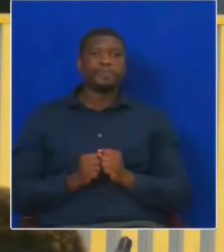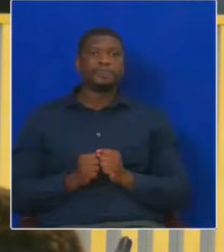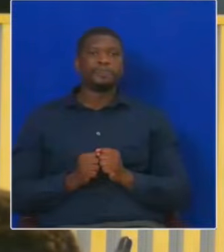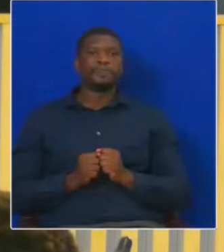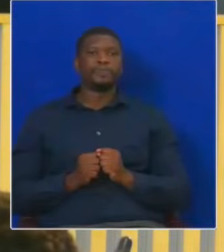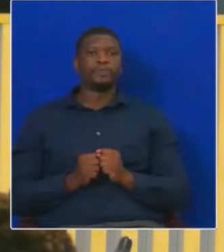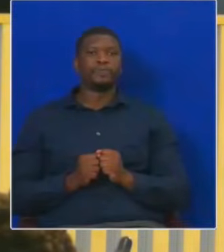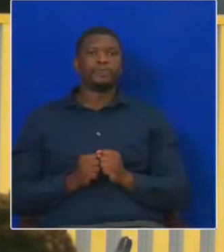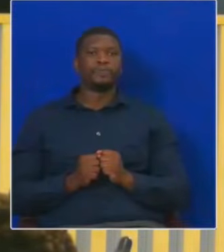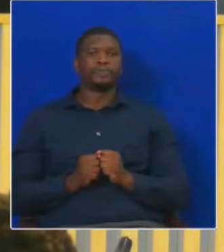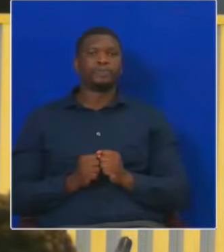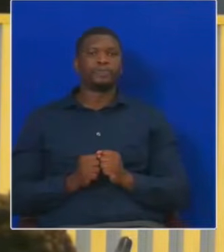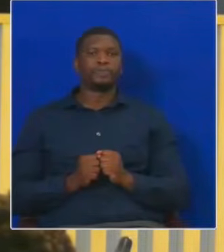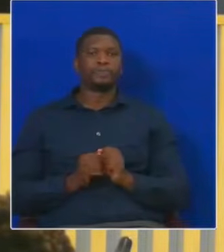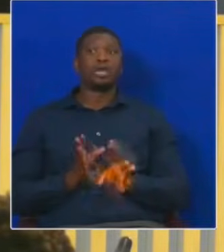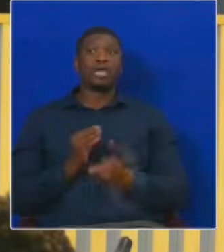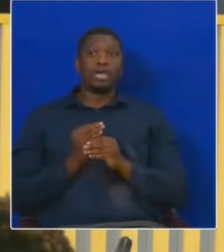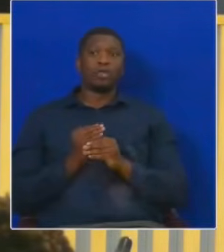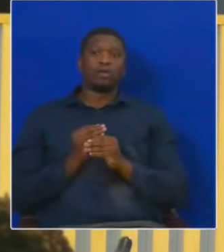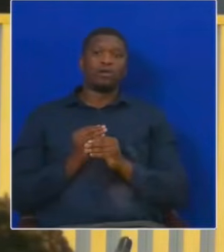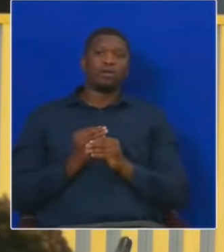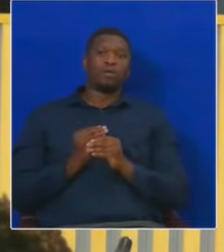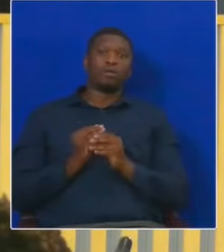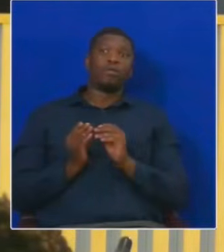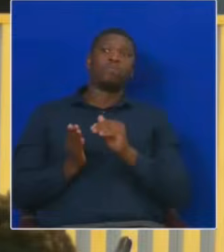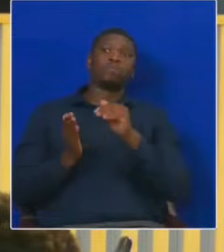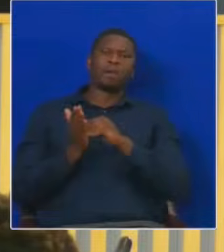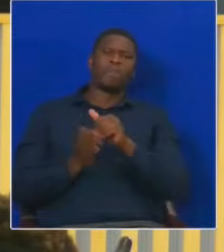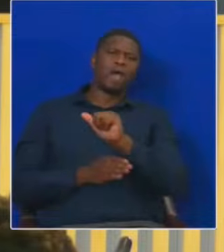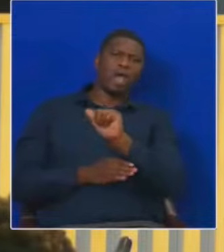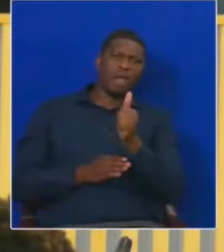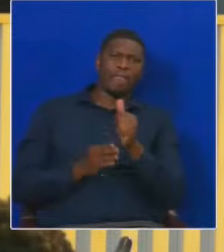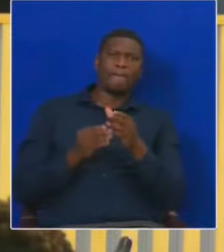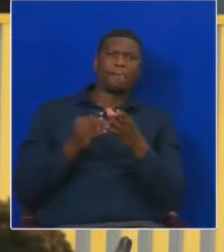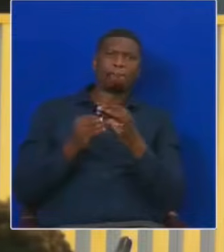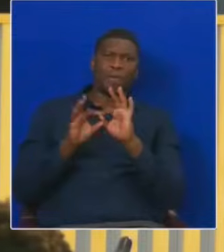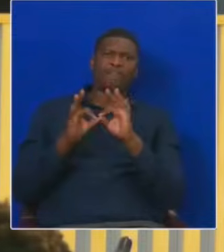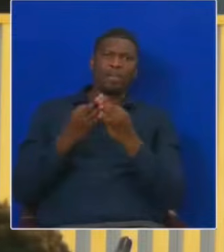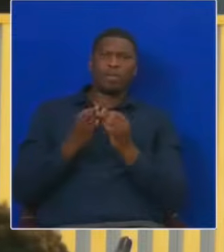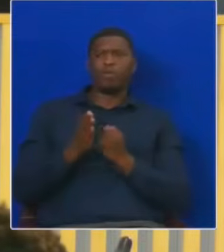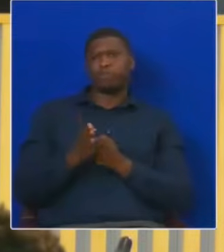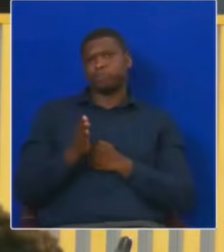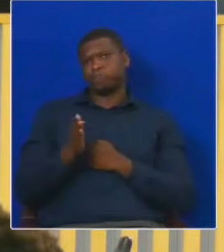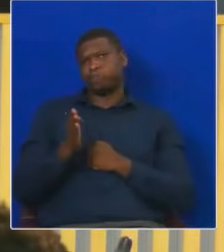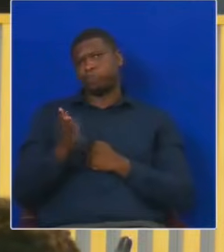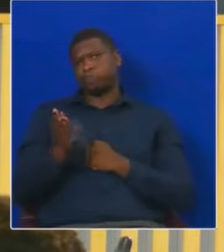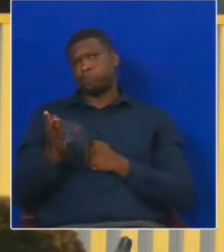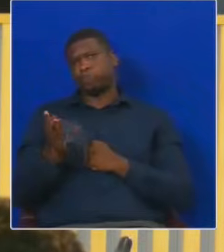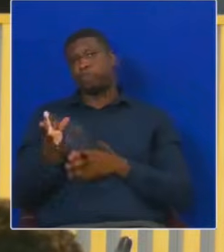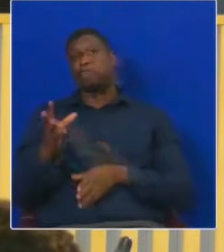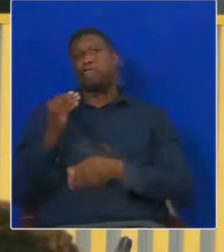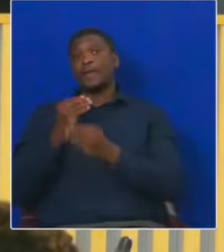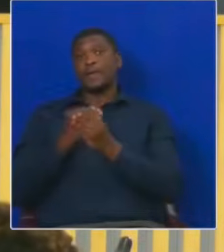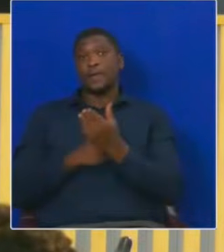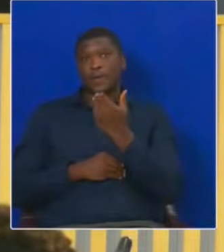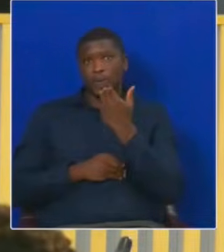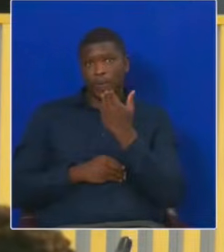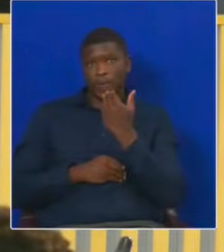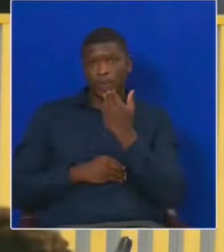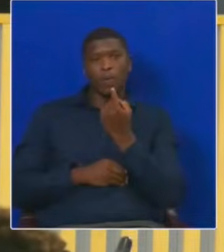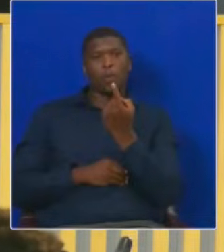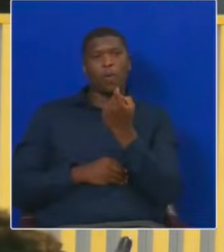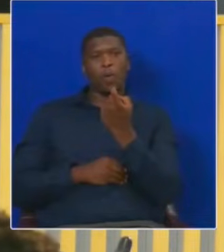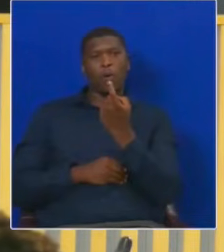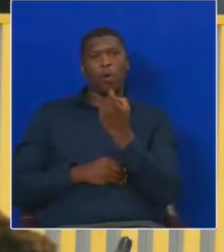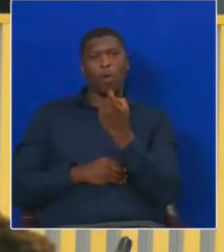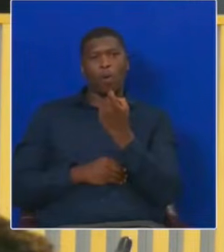other members of the family. Amongst the members of the family was one male